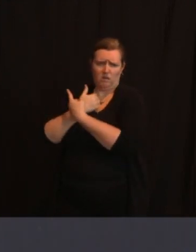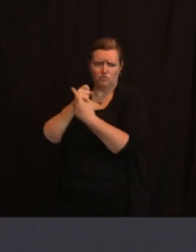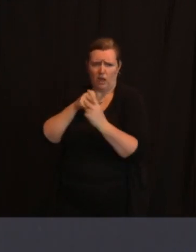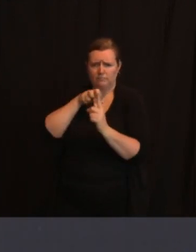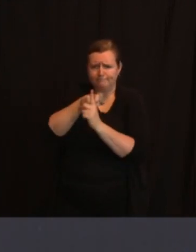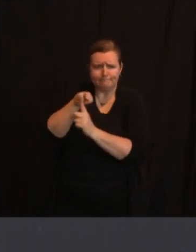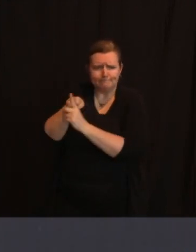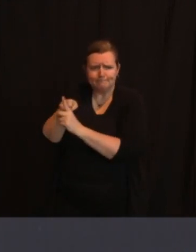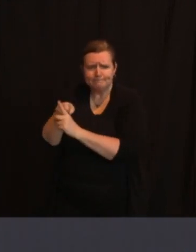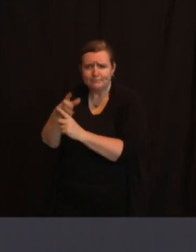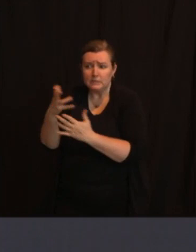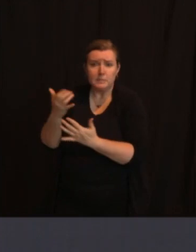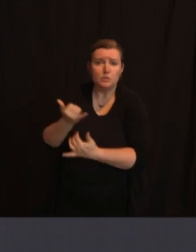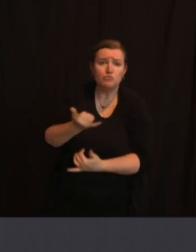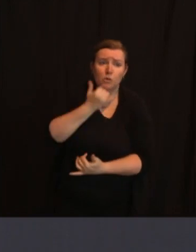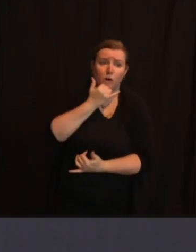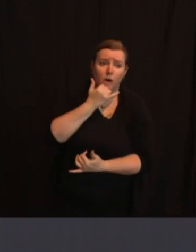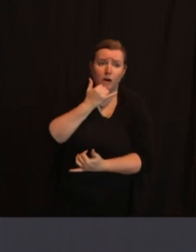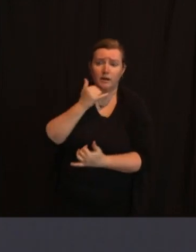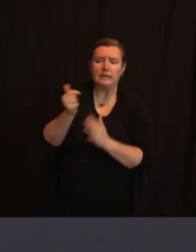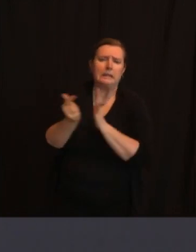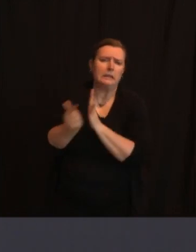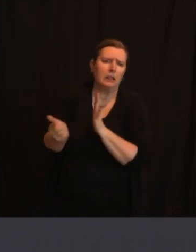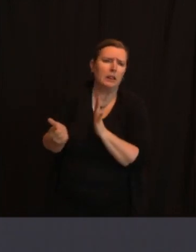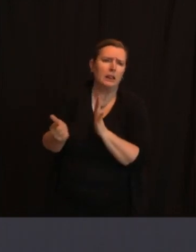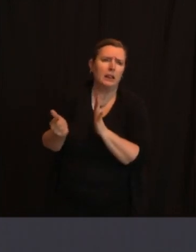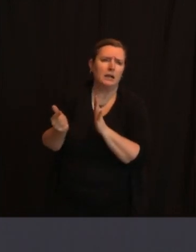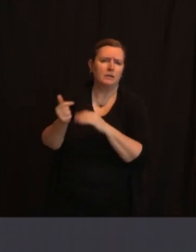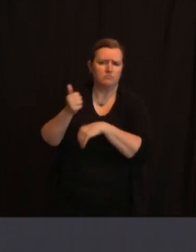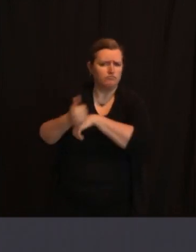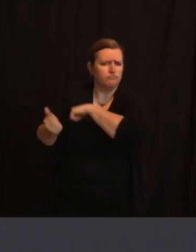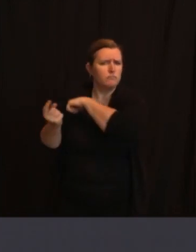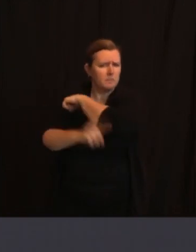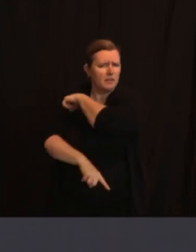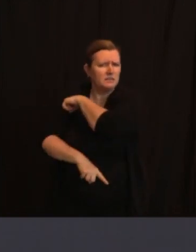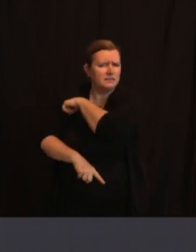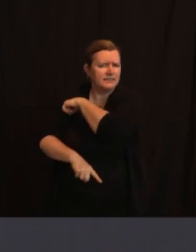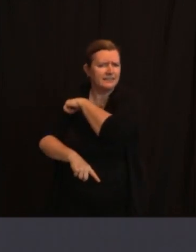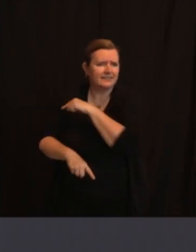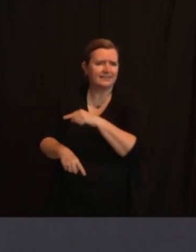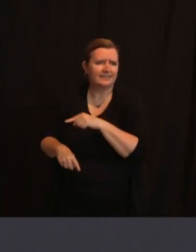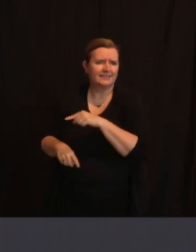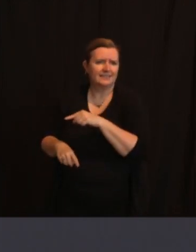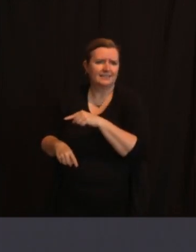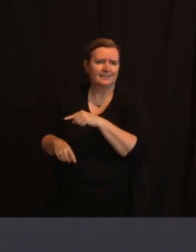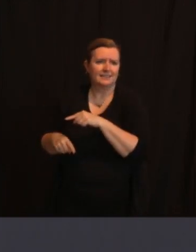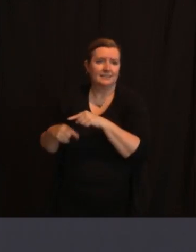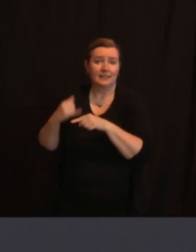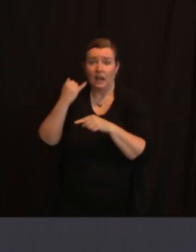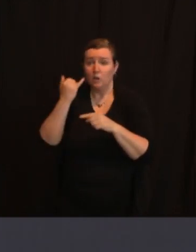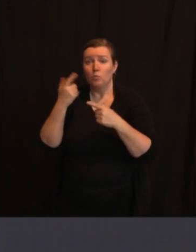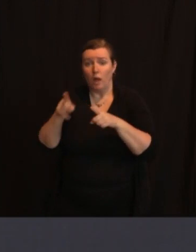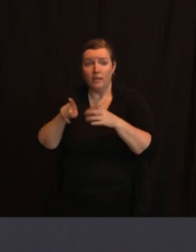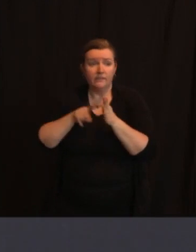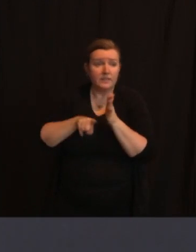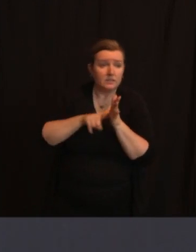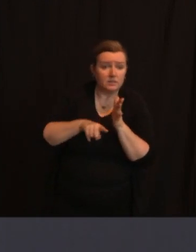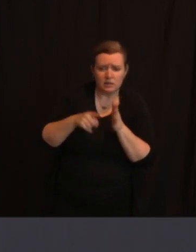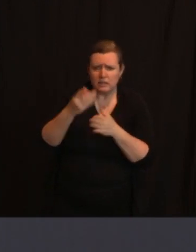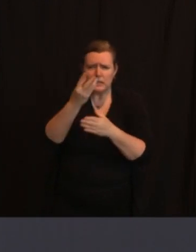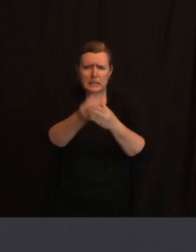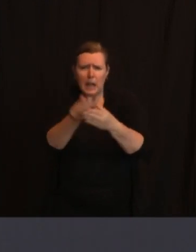we'll hold them accountable. But at the same time, if we identify issues and gaps and things that, and areas for